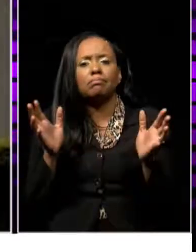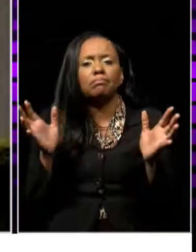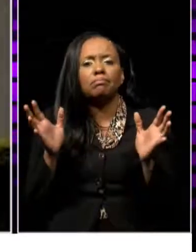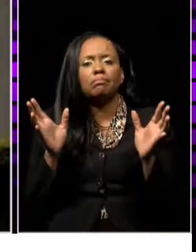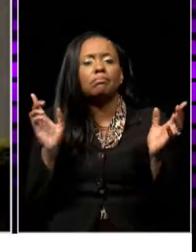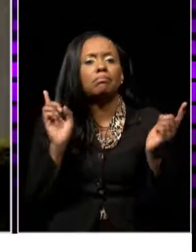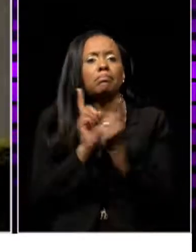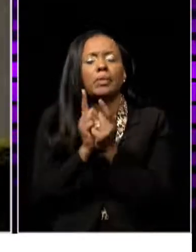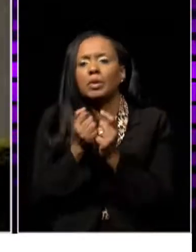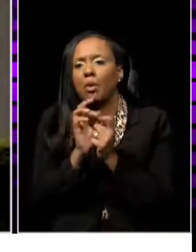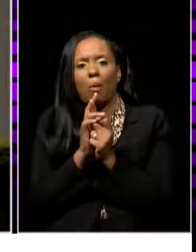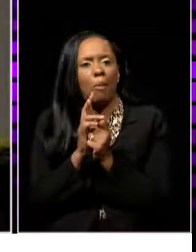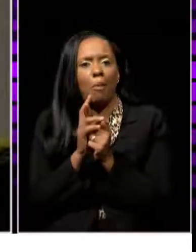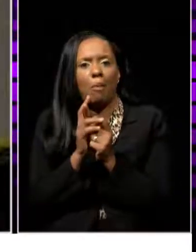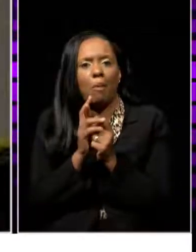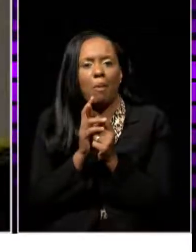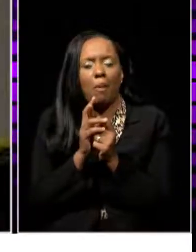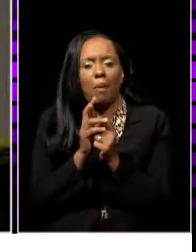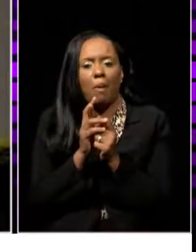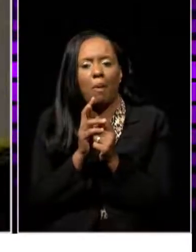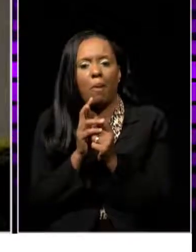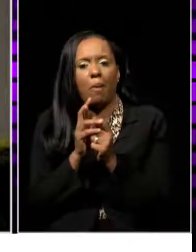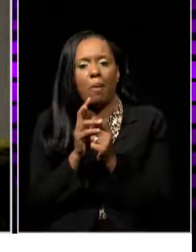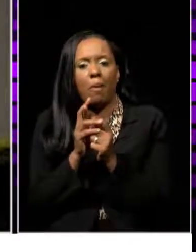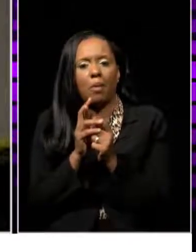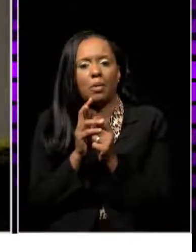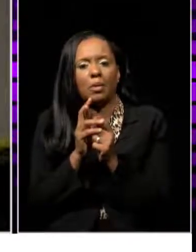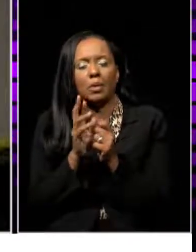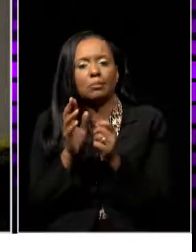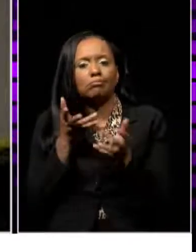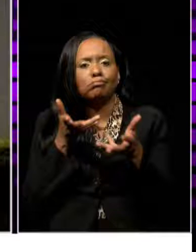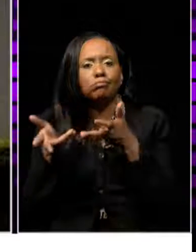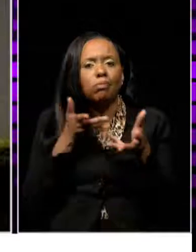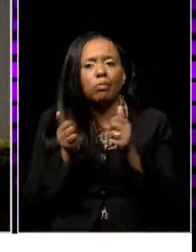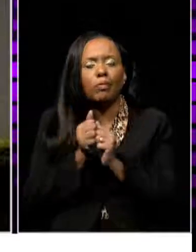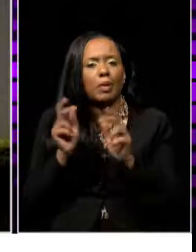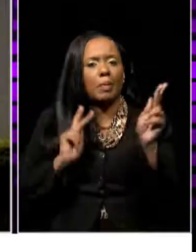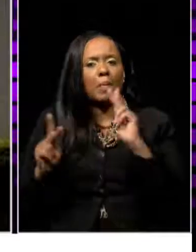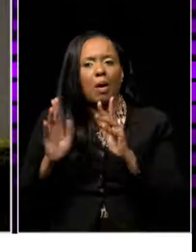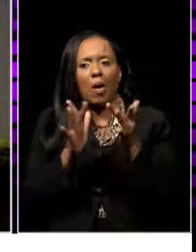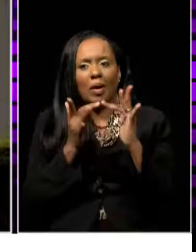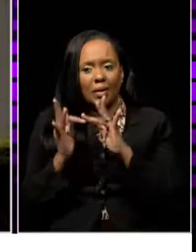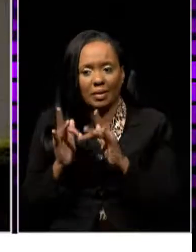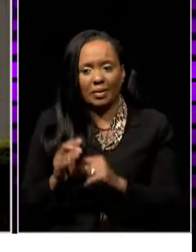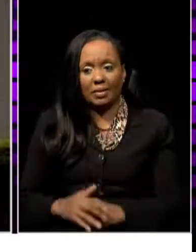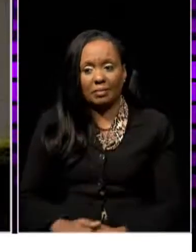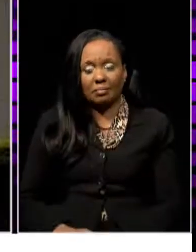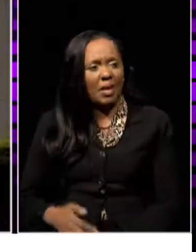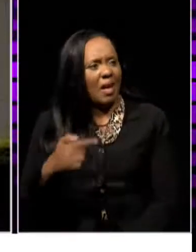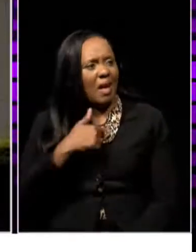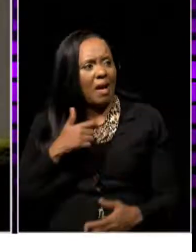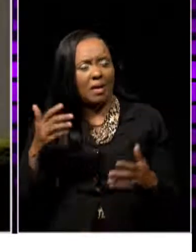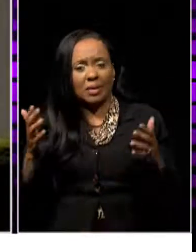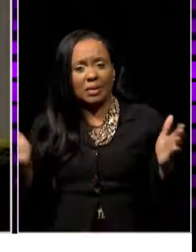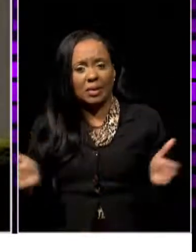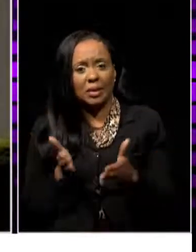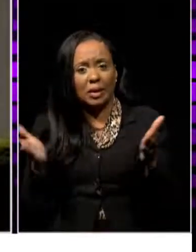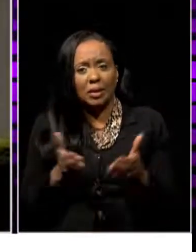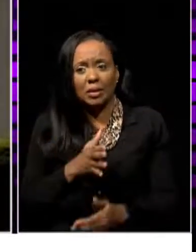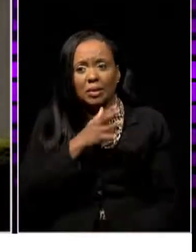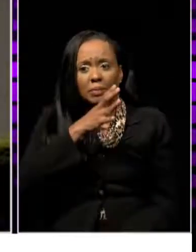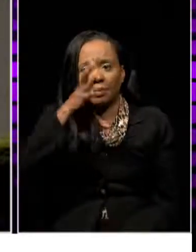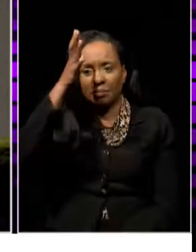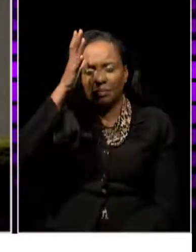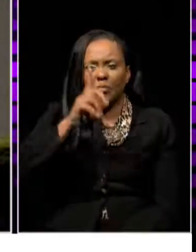rethink, and as teachers as well as parents. So that's why I would encourage parents as much as you can. It is very difficult even